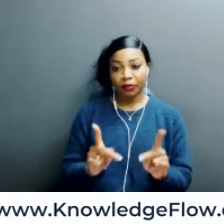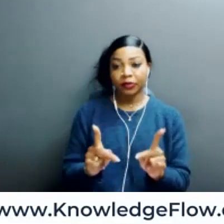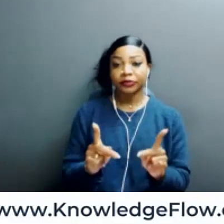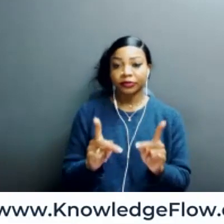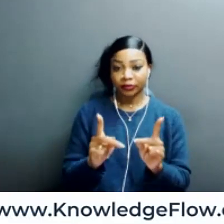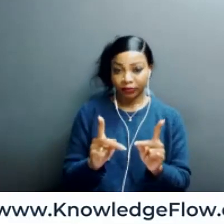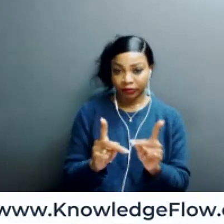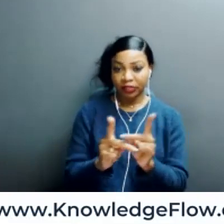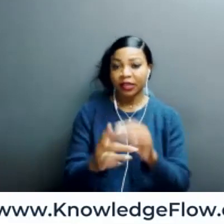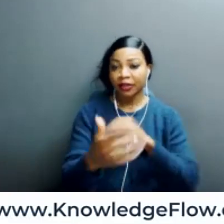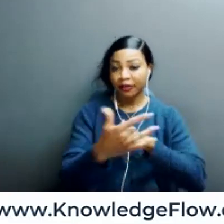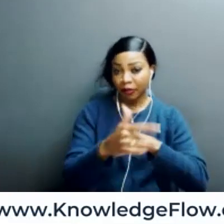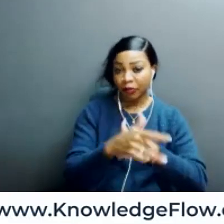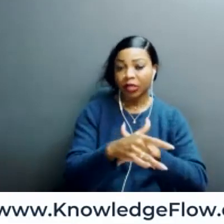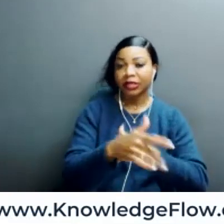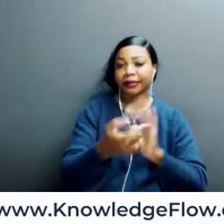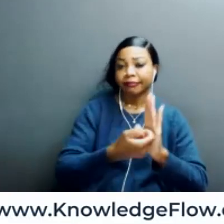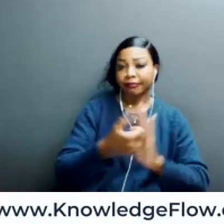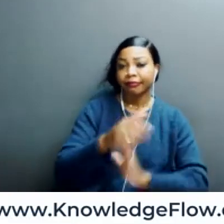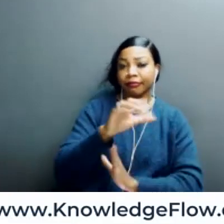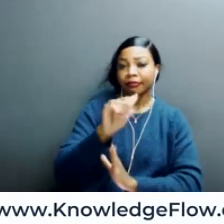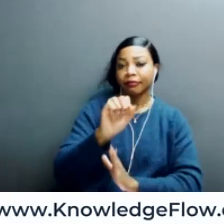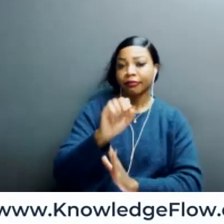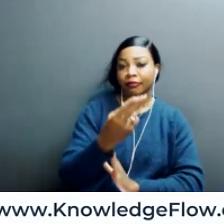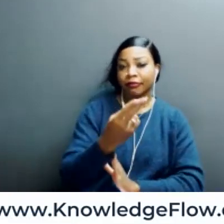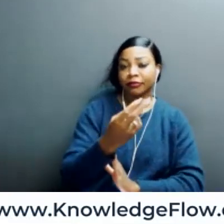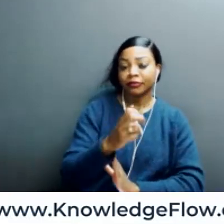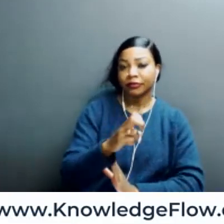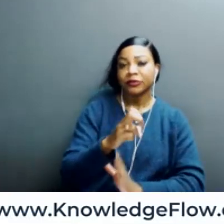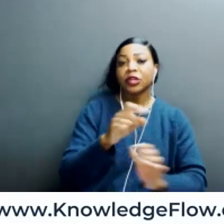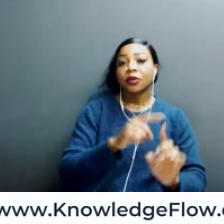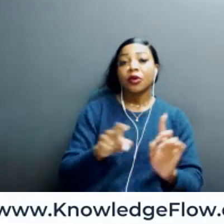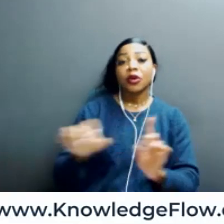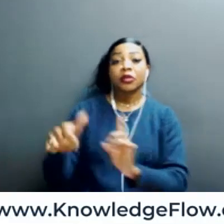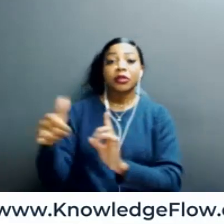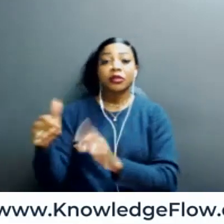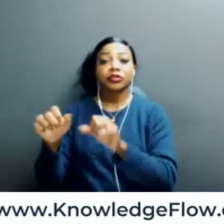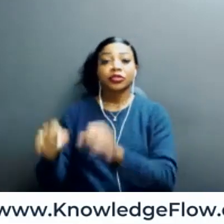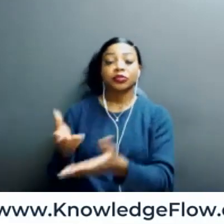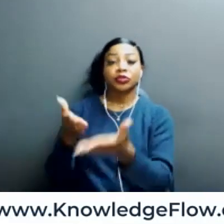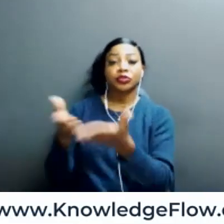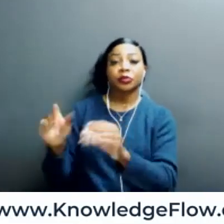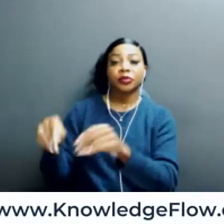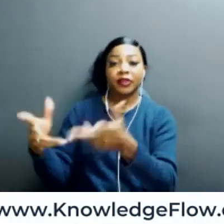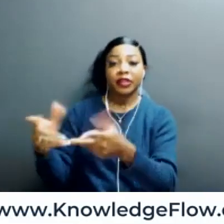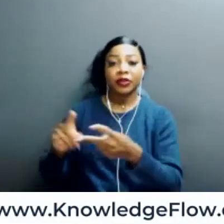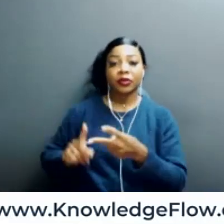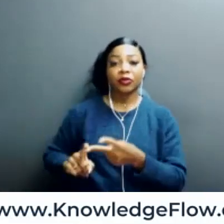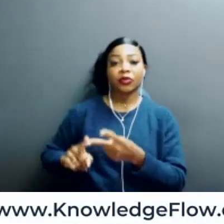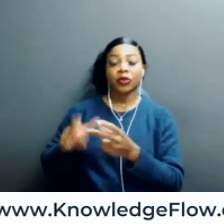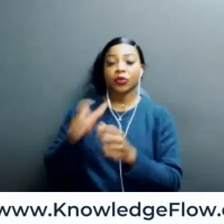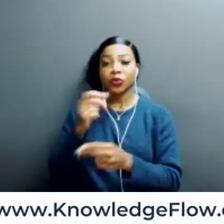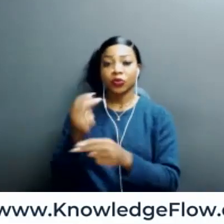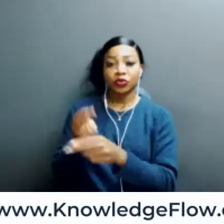and all that stuff but the emphasis should be on the service provider or the computer operator or the computer owner to have settings